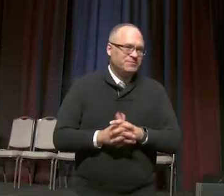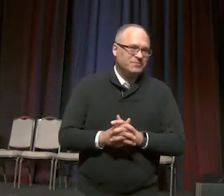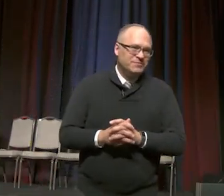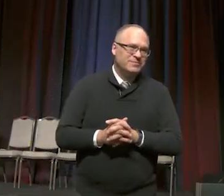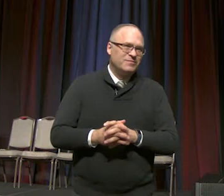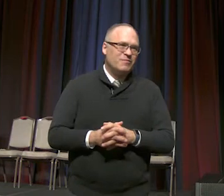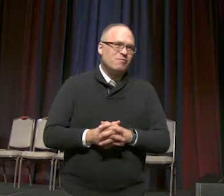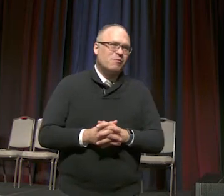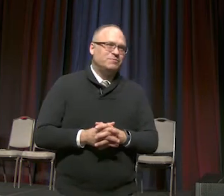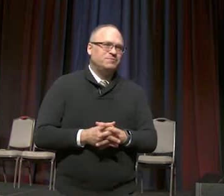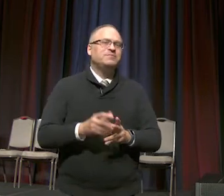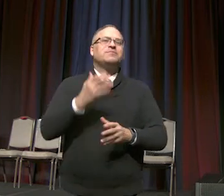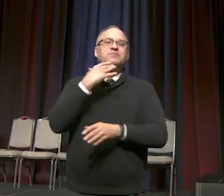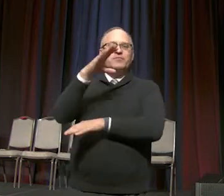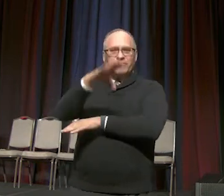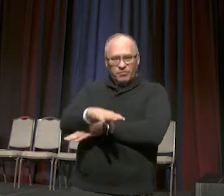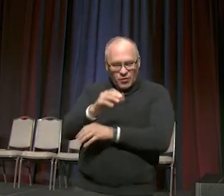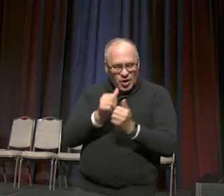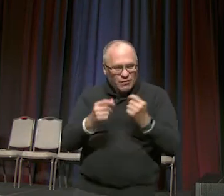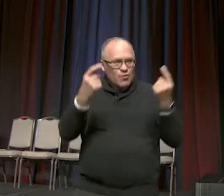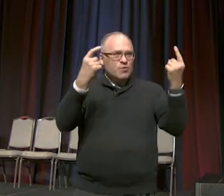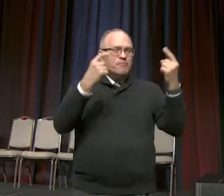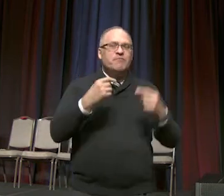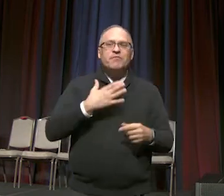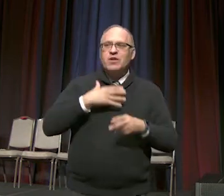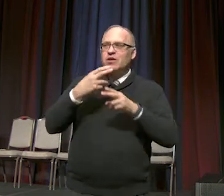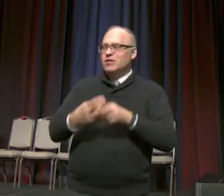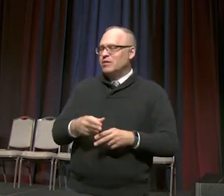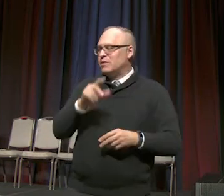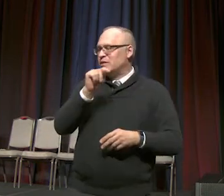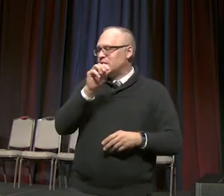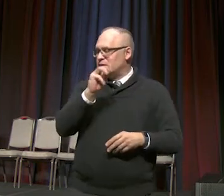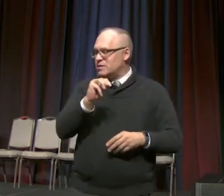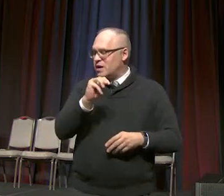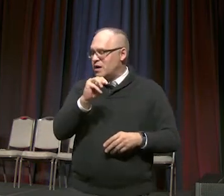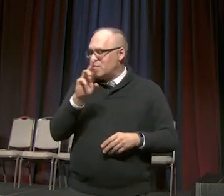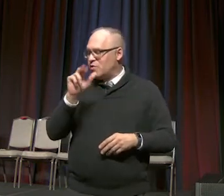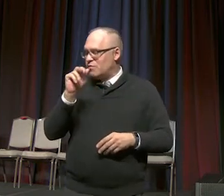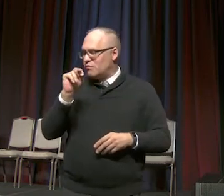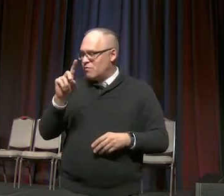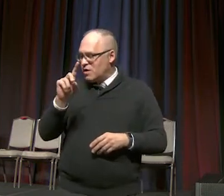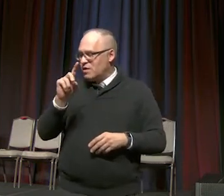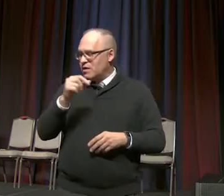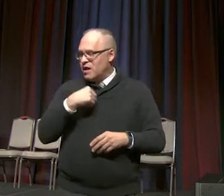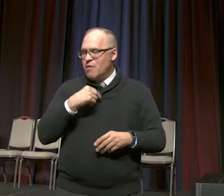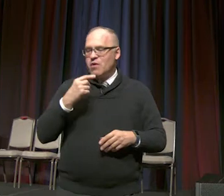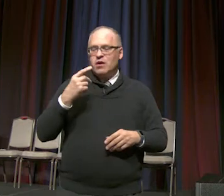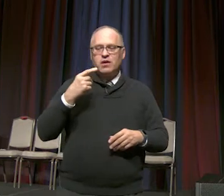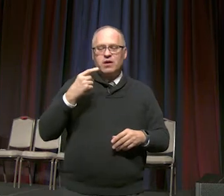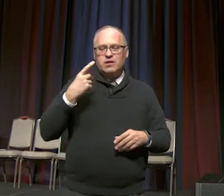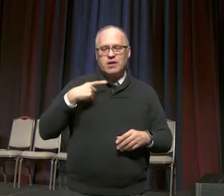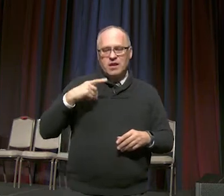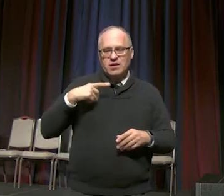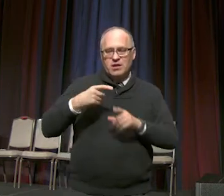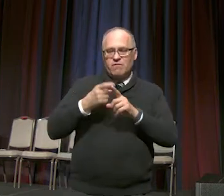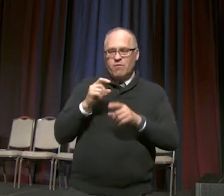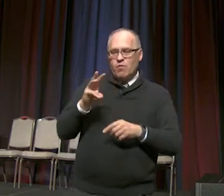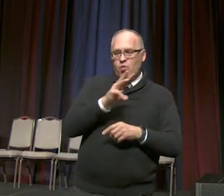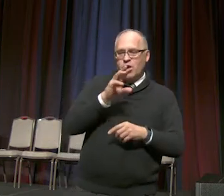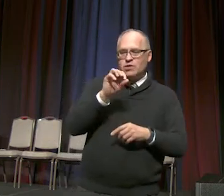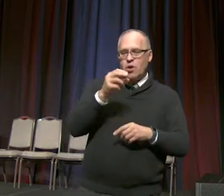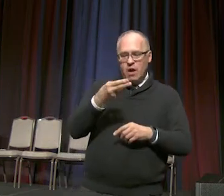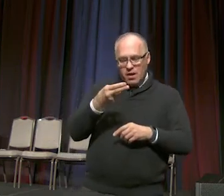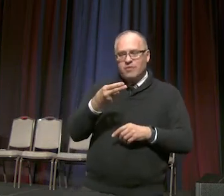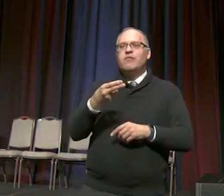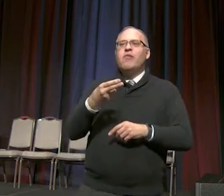Good afternoon, everyone. My name is Tom Rand, and I'm a General Conference delegate from West Ohio, here